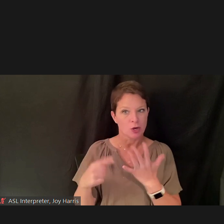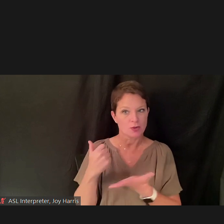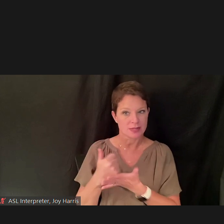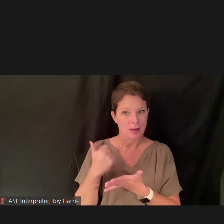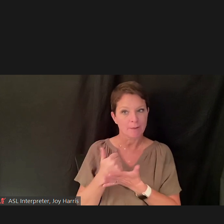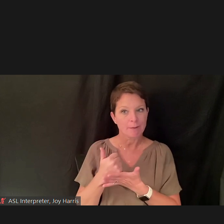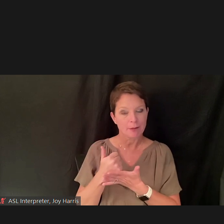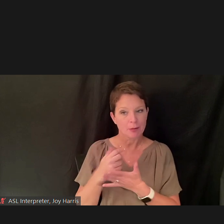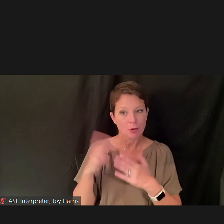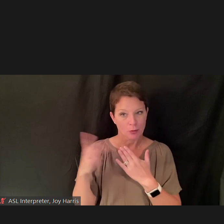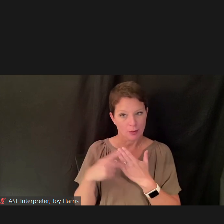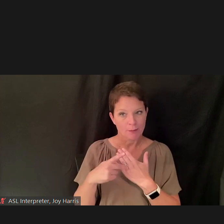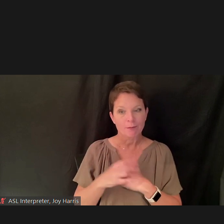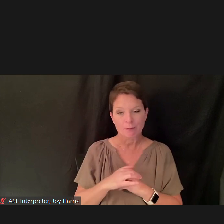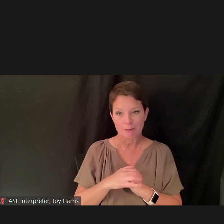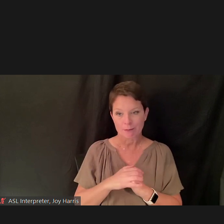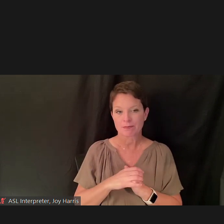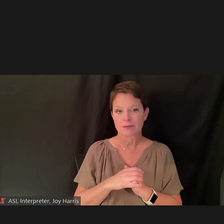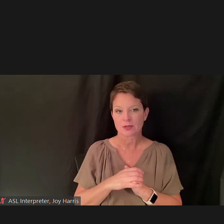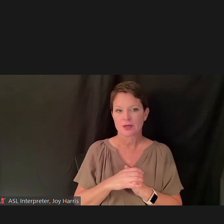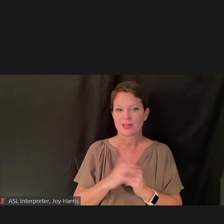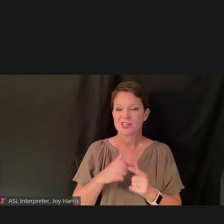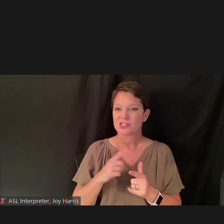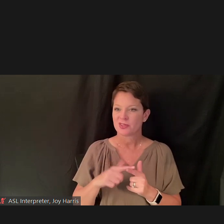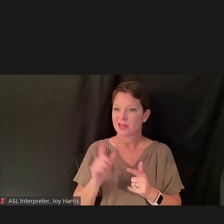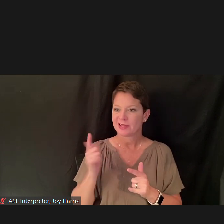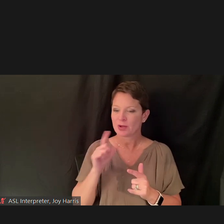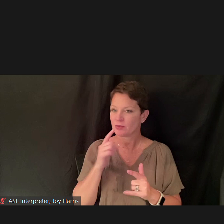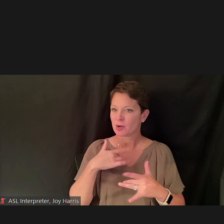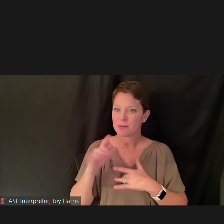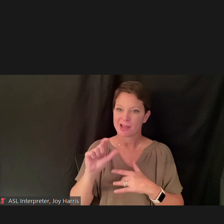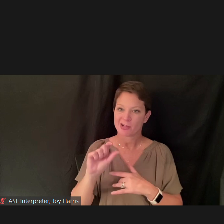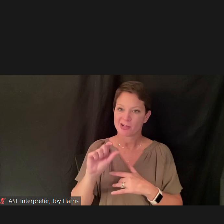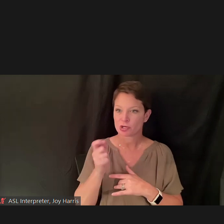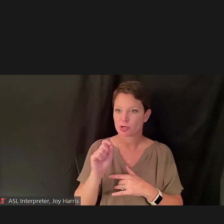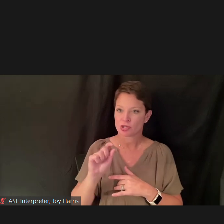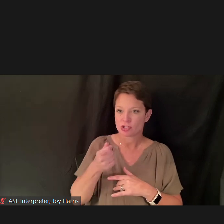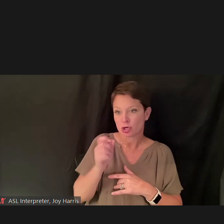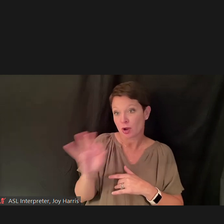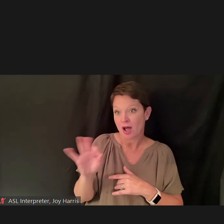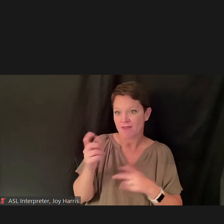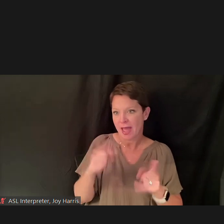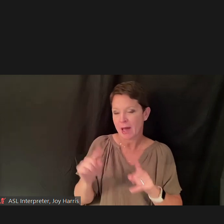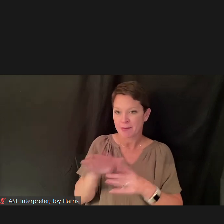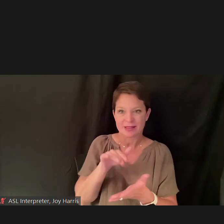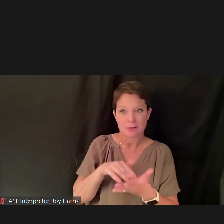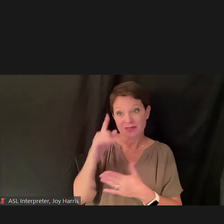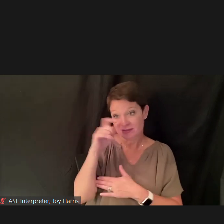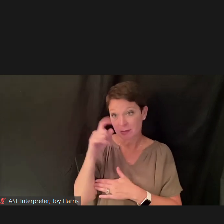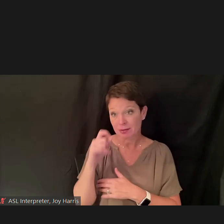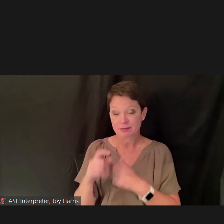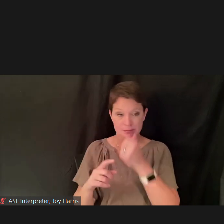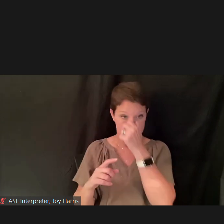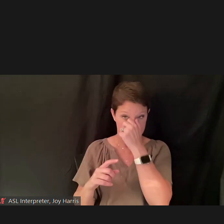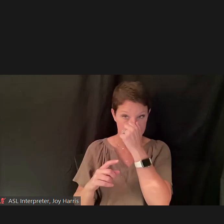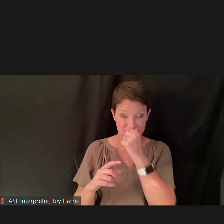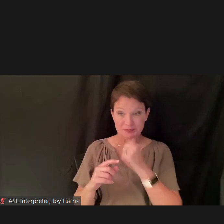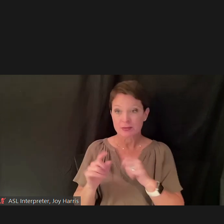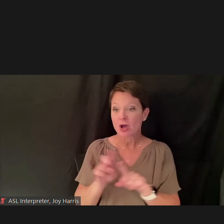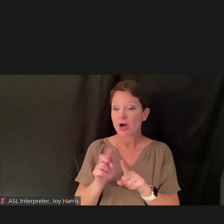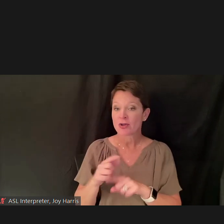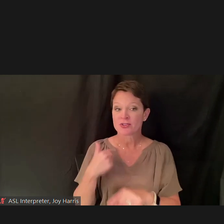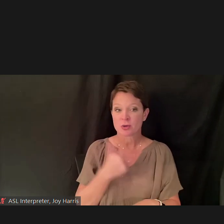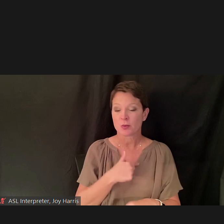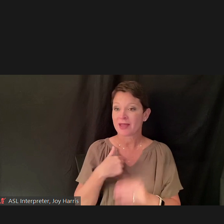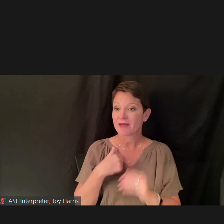a que assistance programs soliciten esta so they ayuda don't have to worry temprano about shutoffs happening in para que the no middle of the tengan que summer. Preocuparse de We cortes also de give them agua,